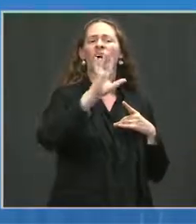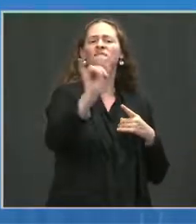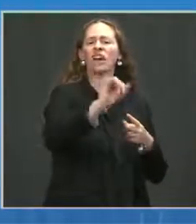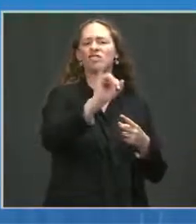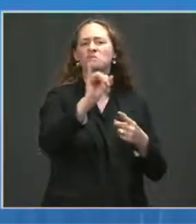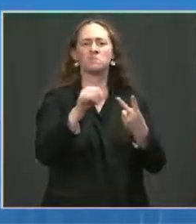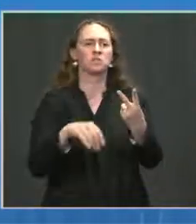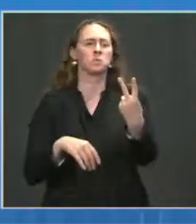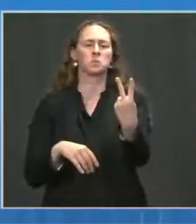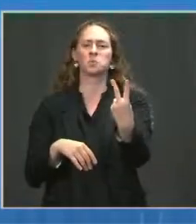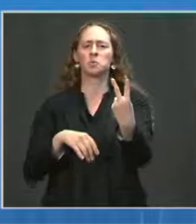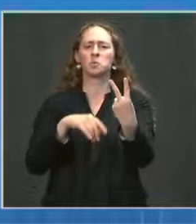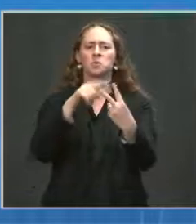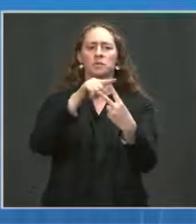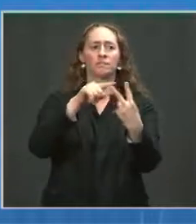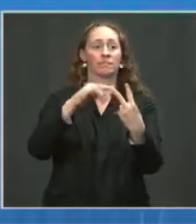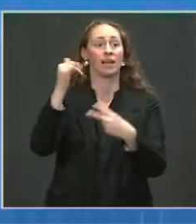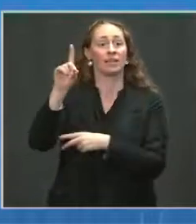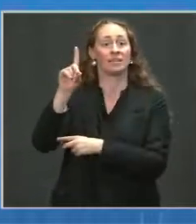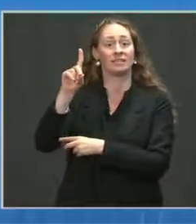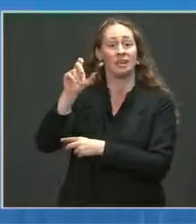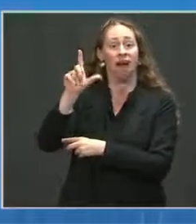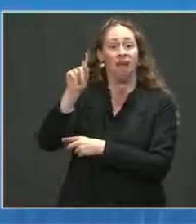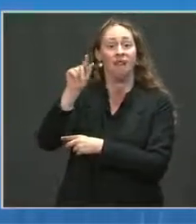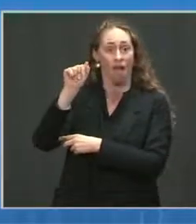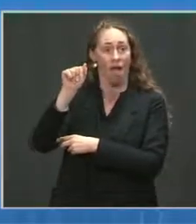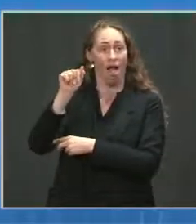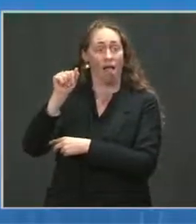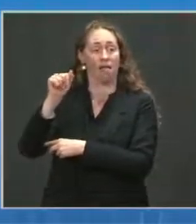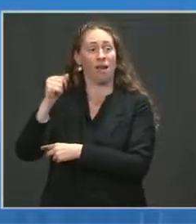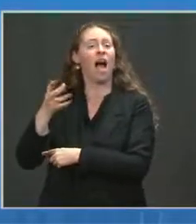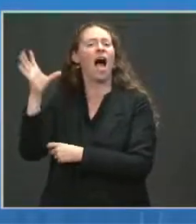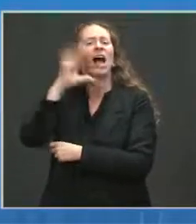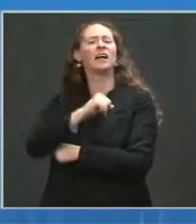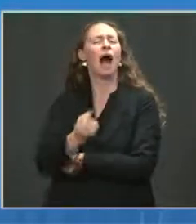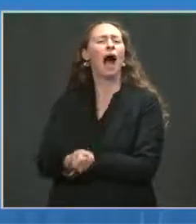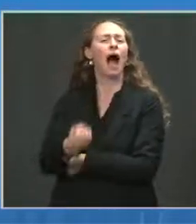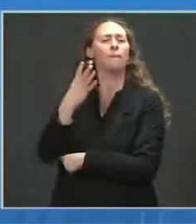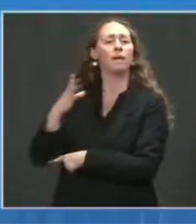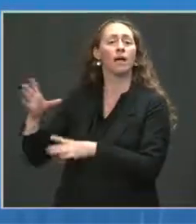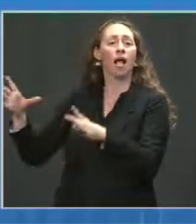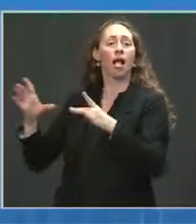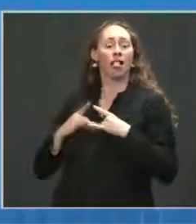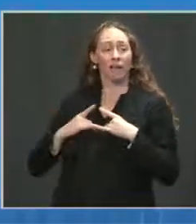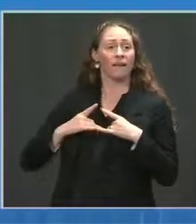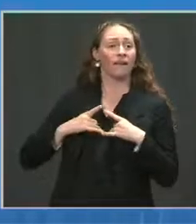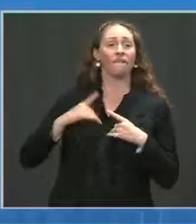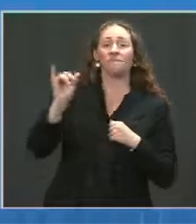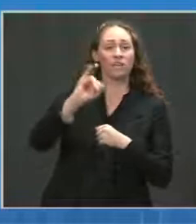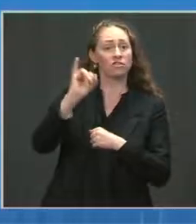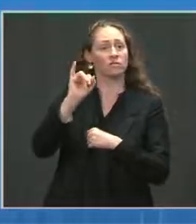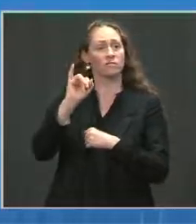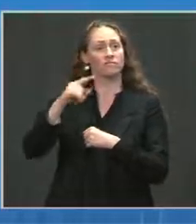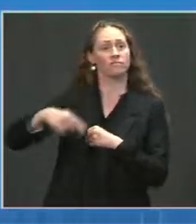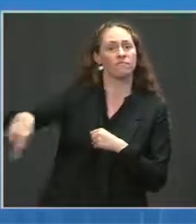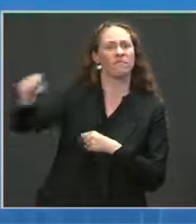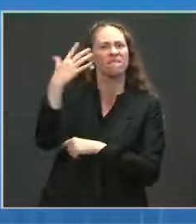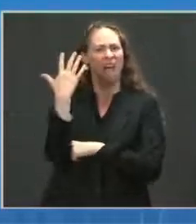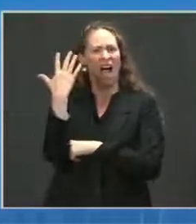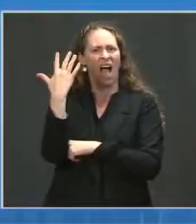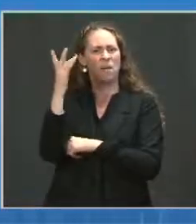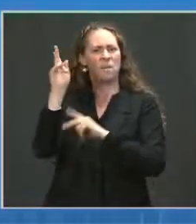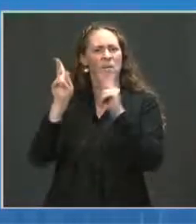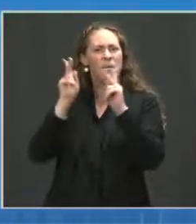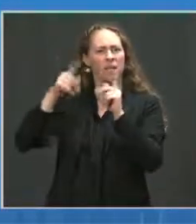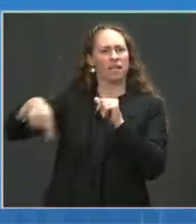you get sick with the Delta variant, we estimate that you could infect about 5 other unvaccinated people, more than